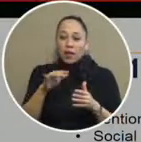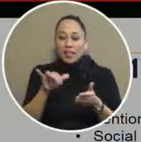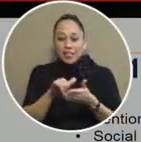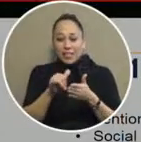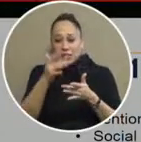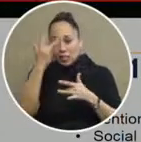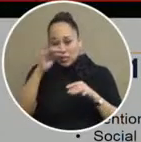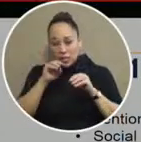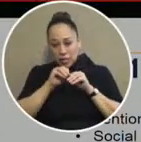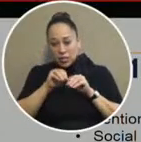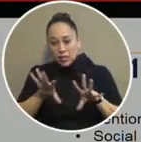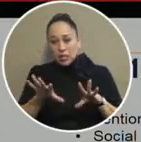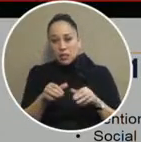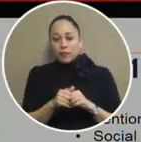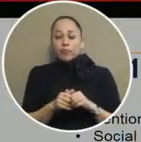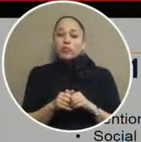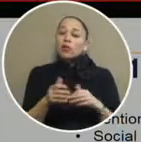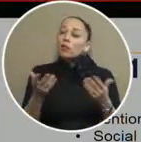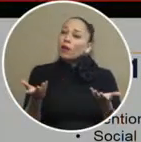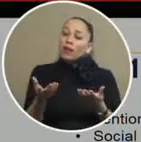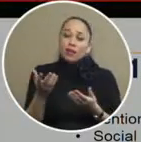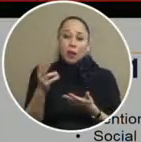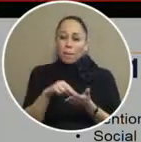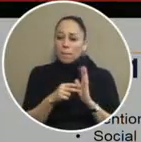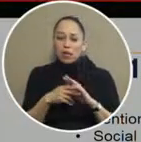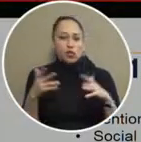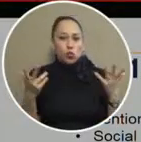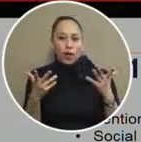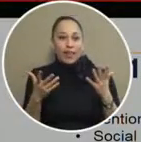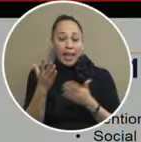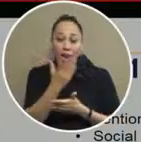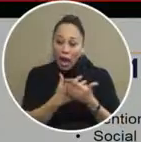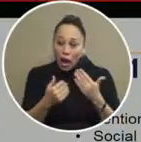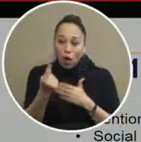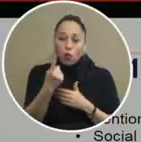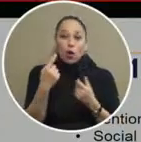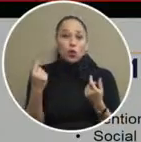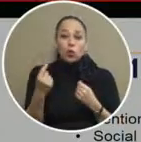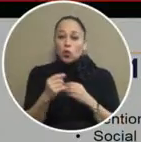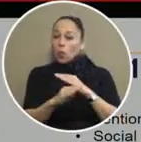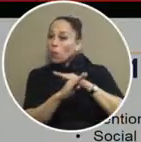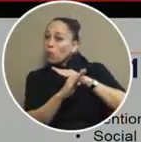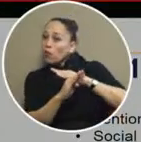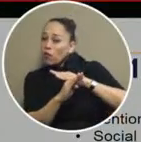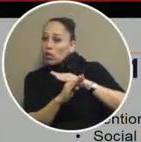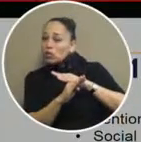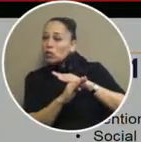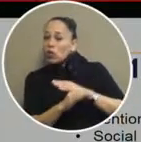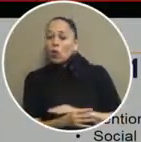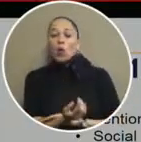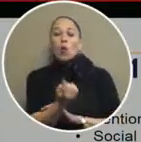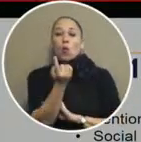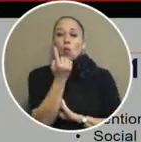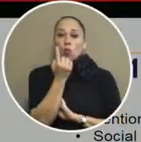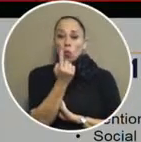pandemic. But it takes everybody to do the prevention. One of